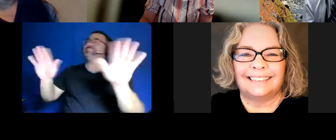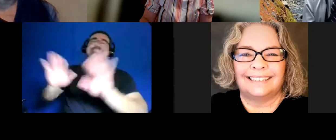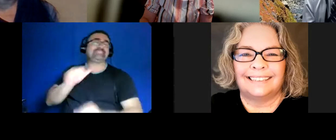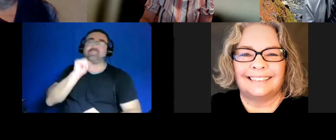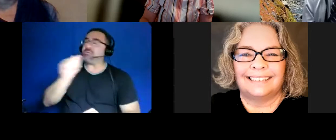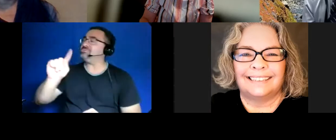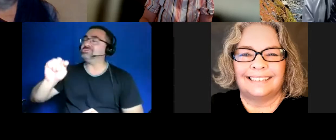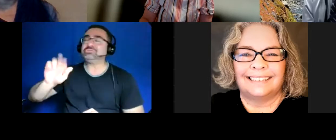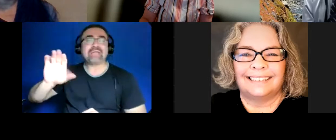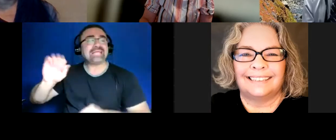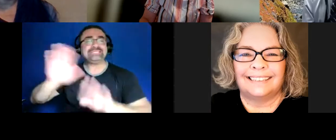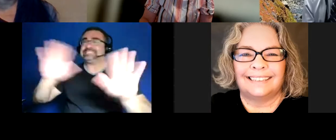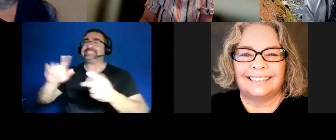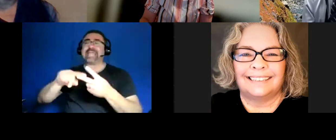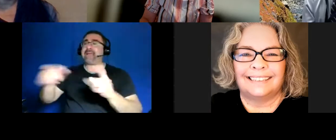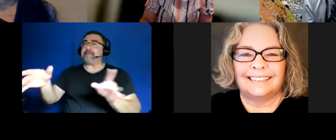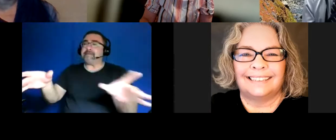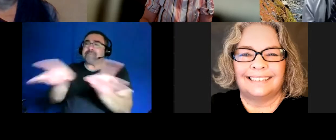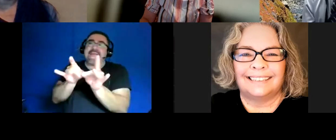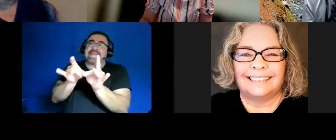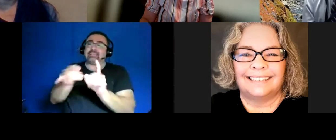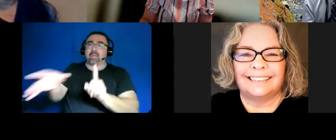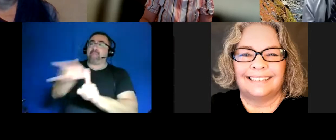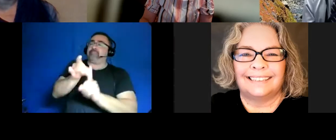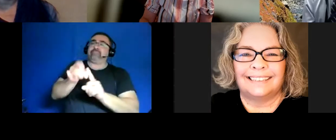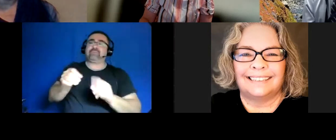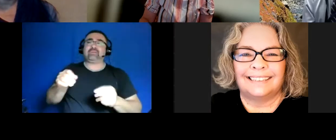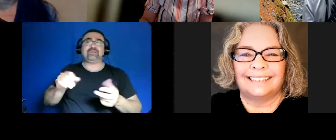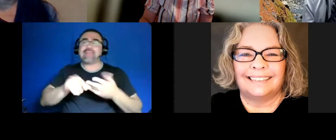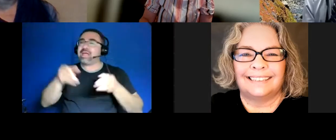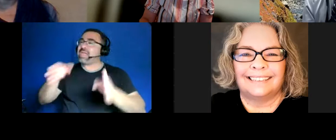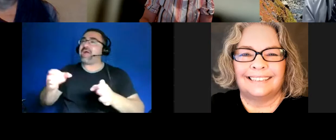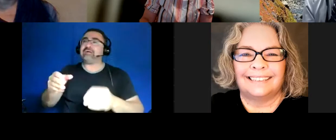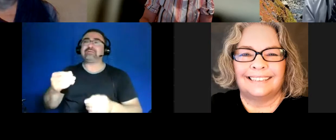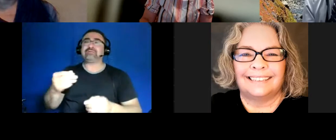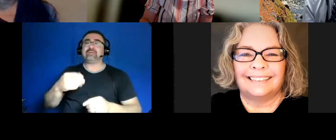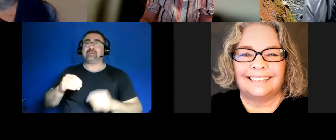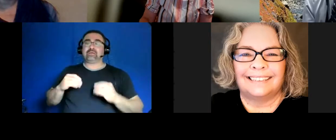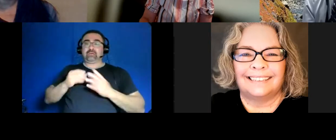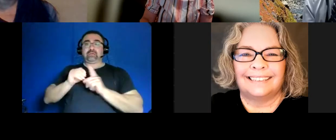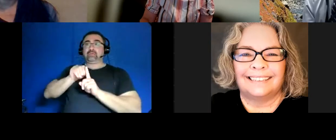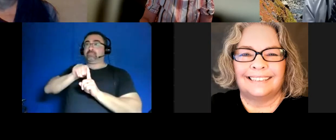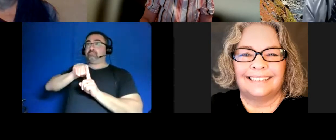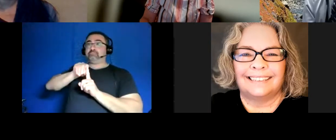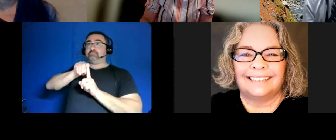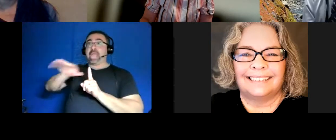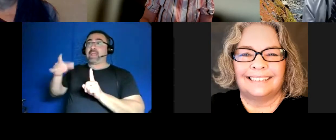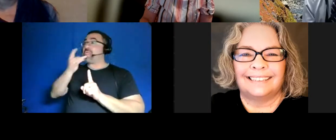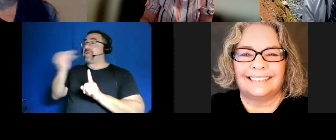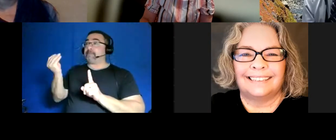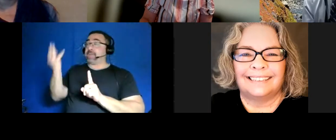trace, vaccines do not magnetize, vaccines do not allow you to turn on a light by standing next to